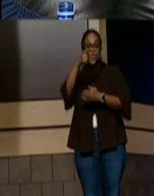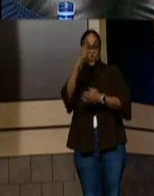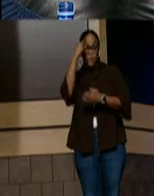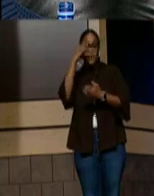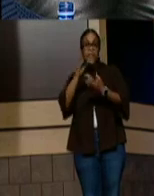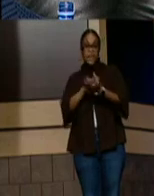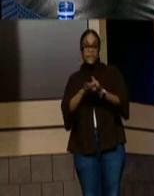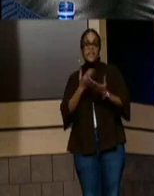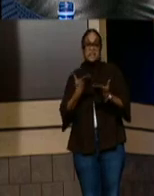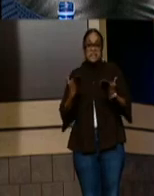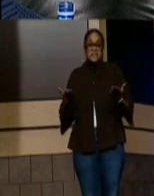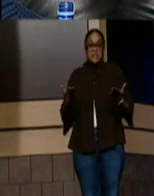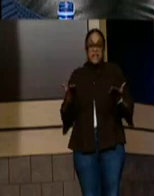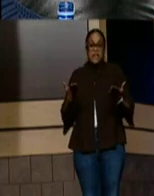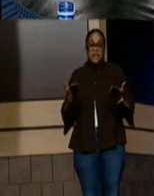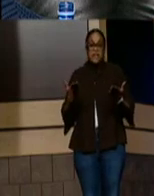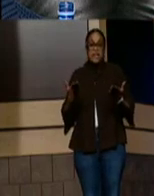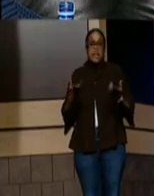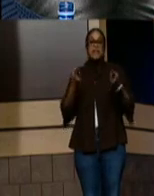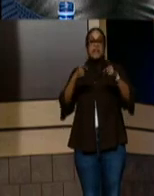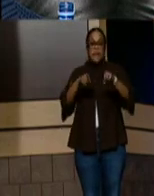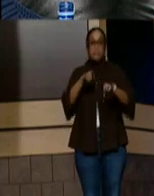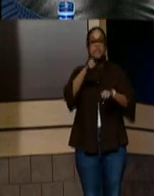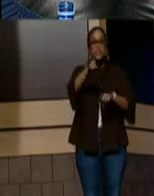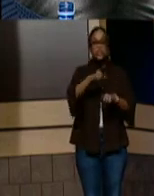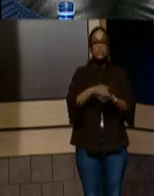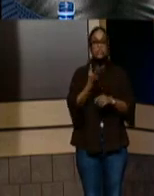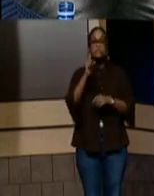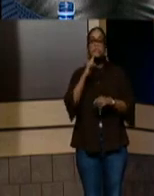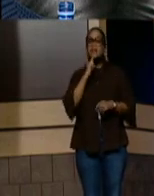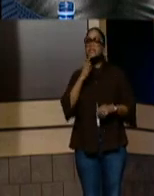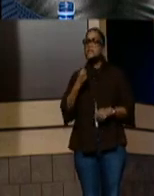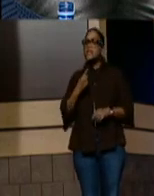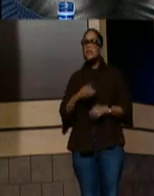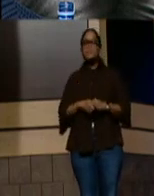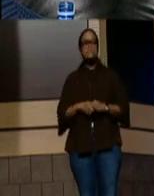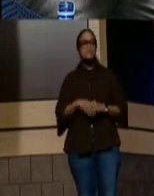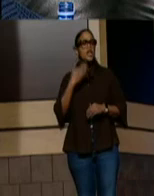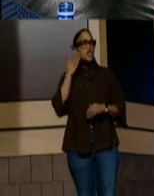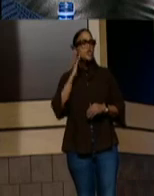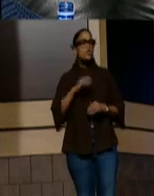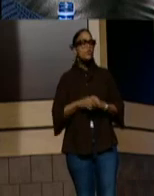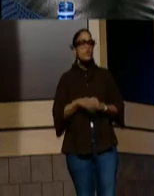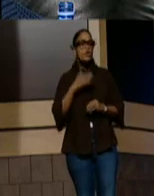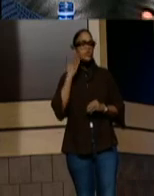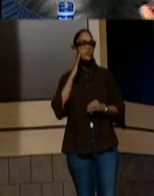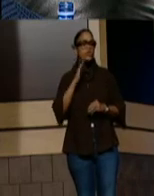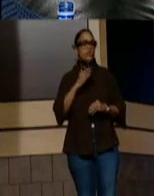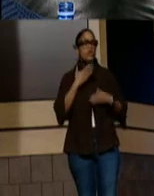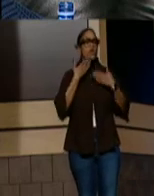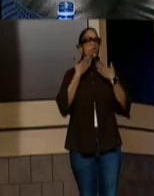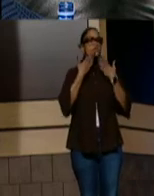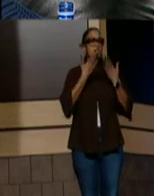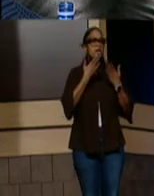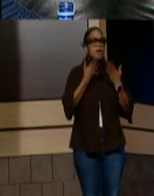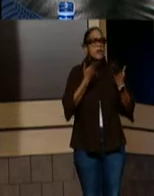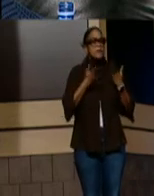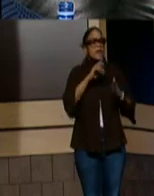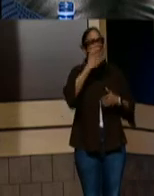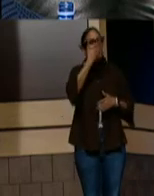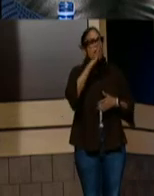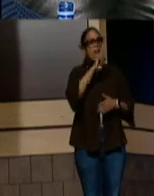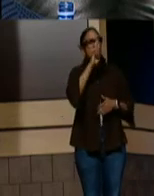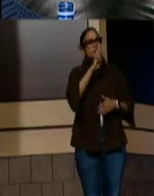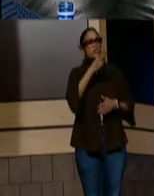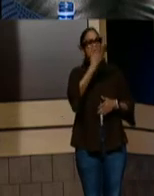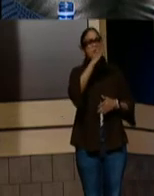thing can come on you, can happen to you. Somebody said, well, you're taking God and trying to use God as a Santa Claus.